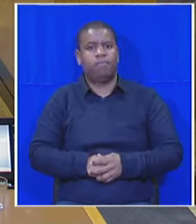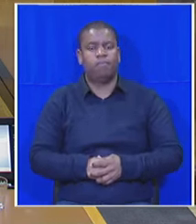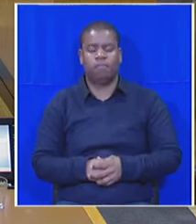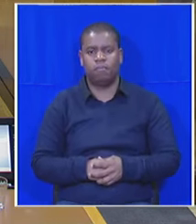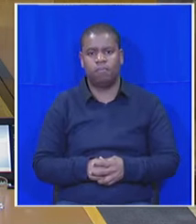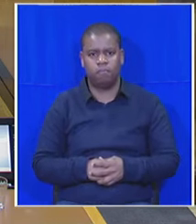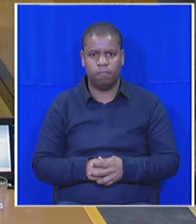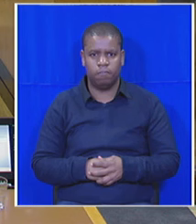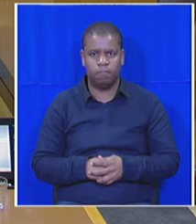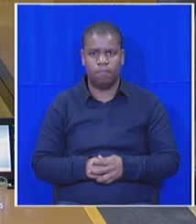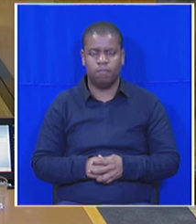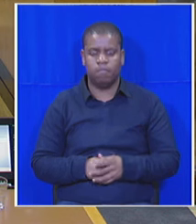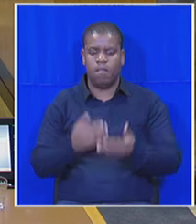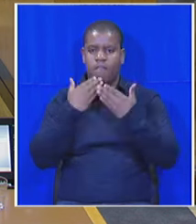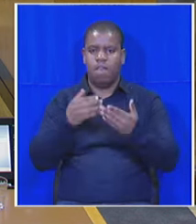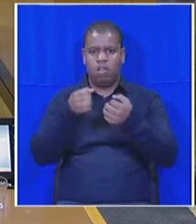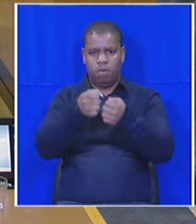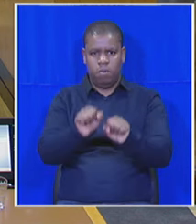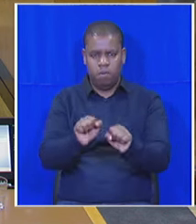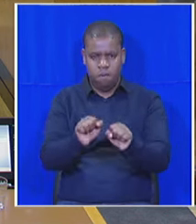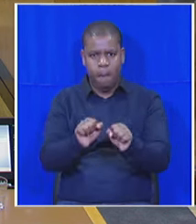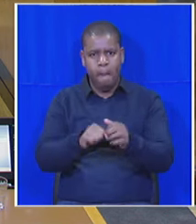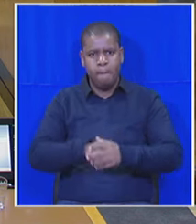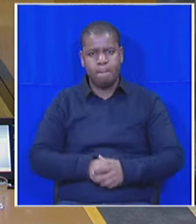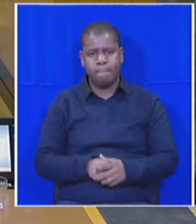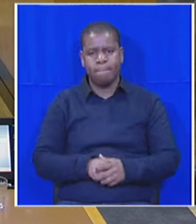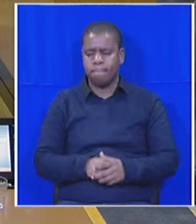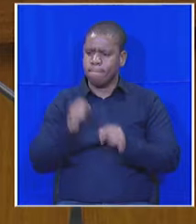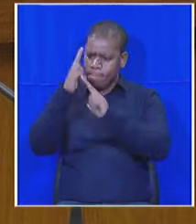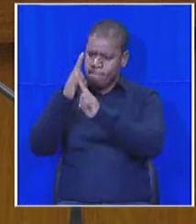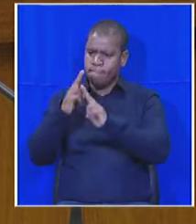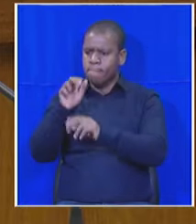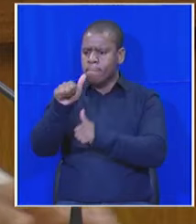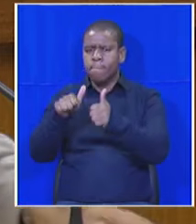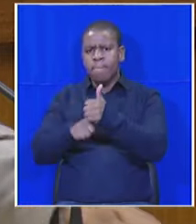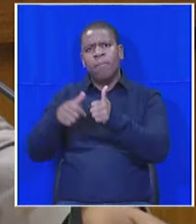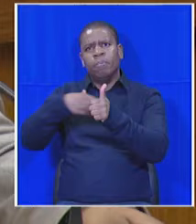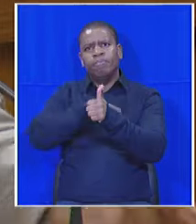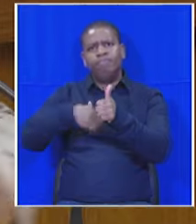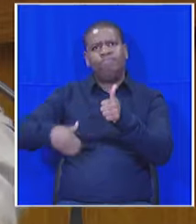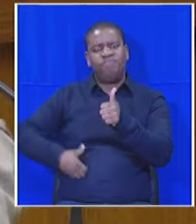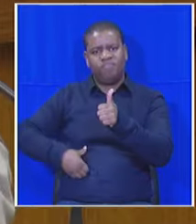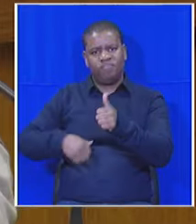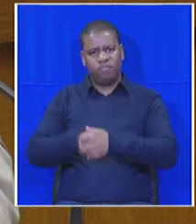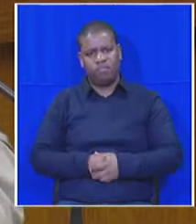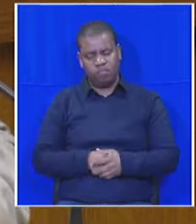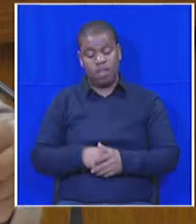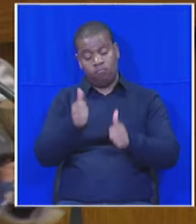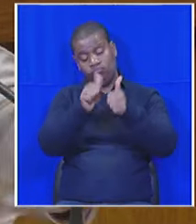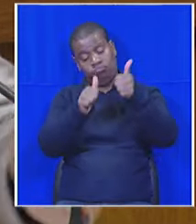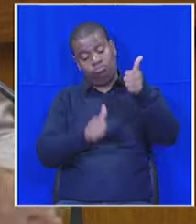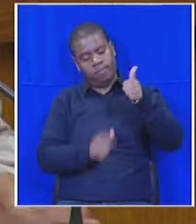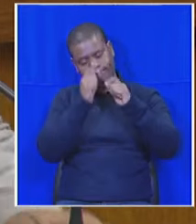Thank you, Chairperson. The Honourable Deputy President, protocol